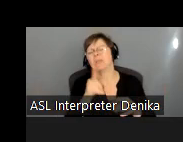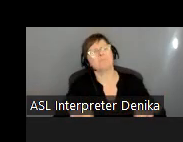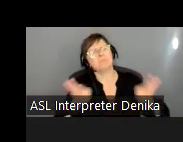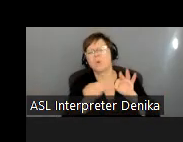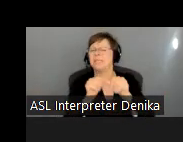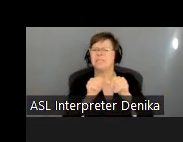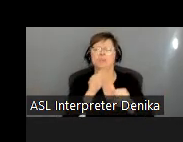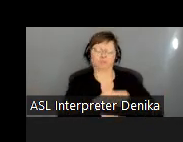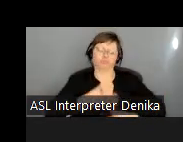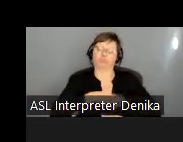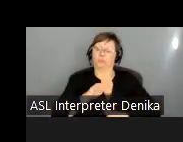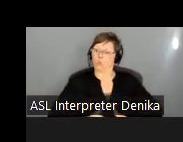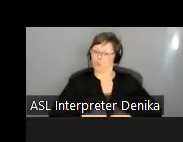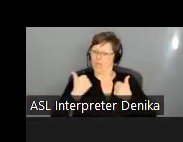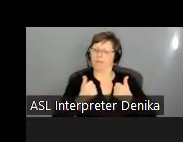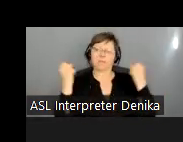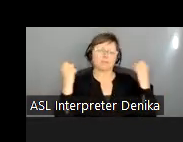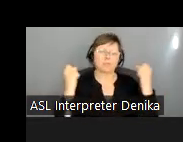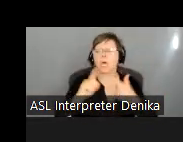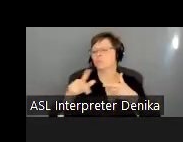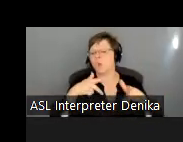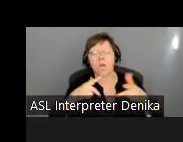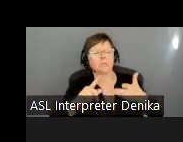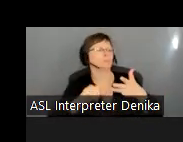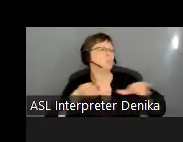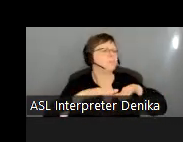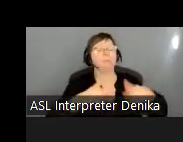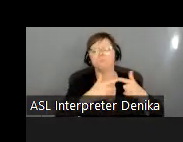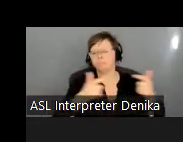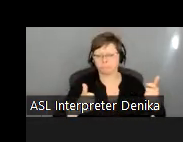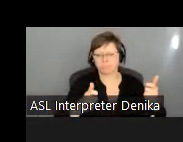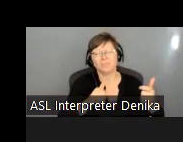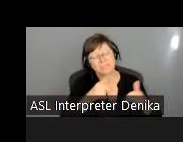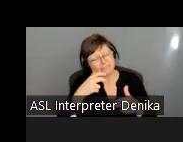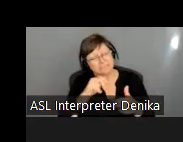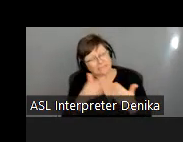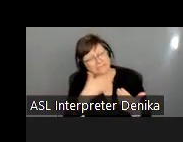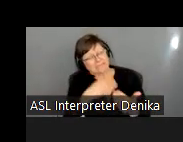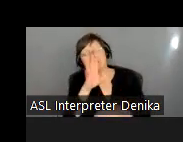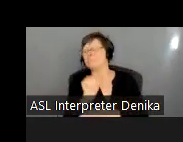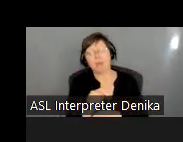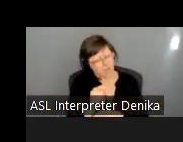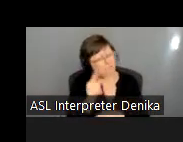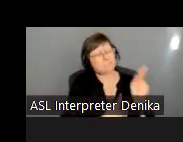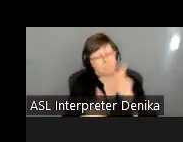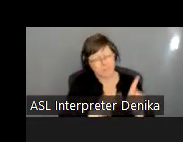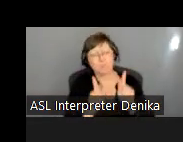all of those things, your stress relievers, because it will be tough, but there are people there to help you. So John, I'll turn it back over to